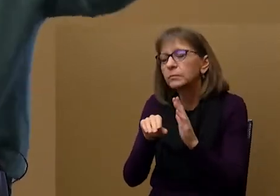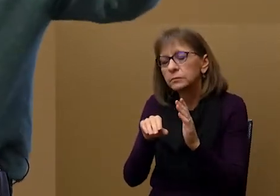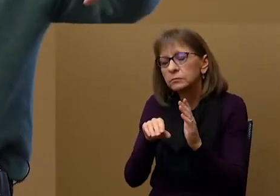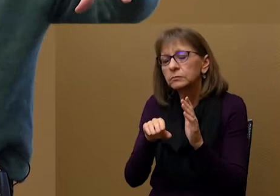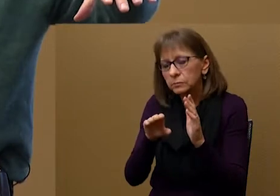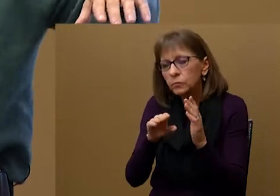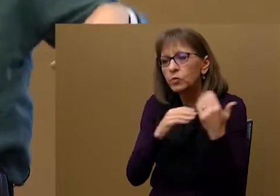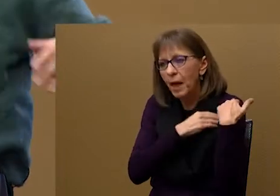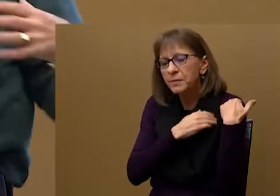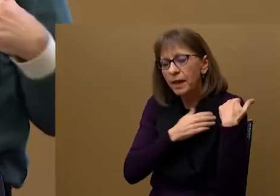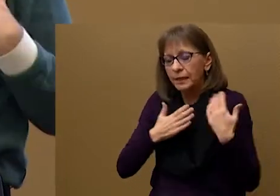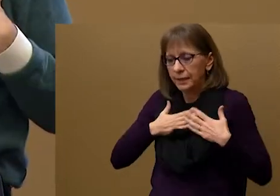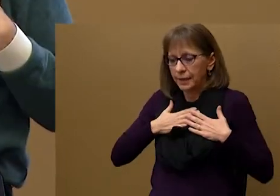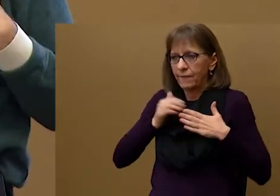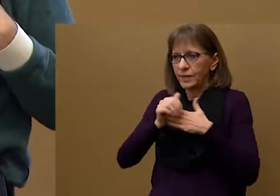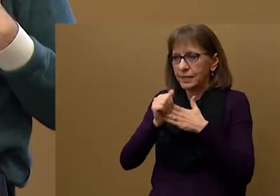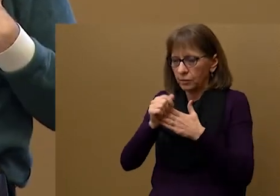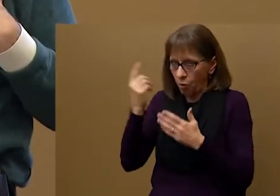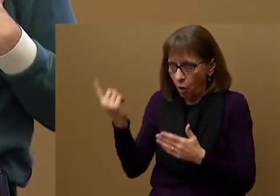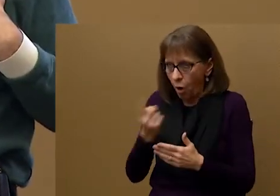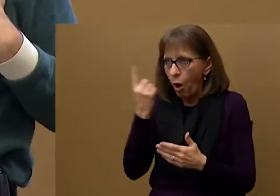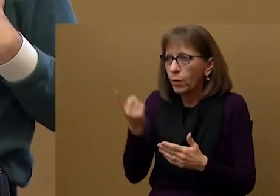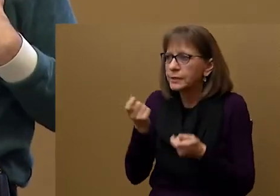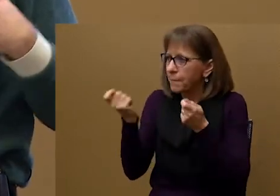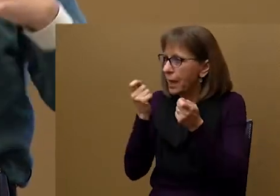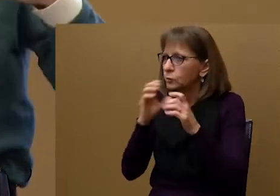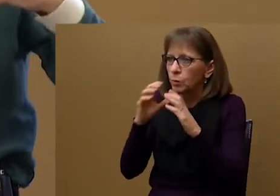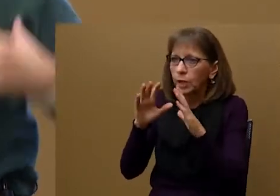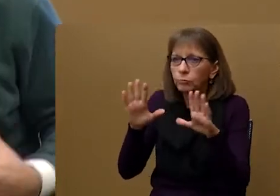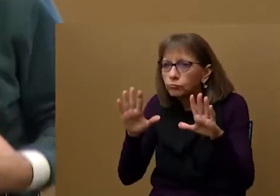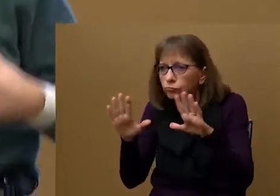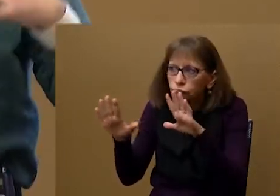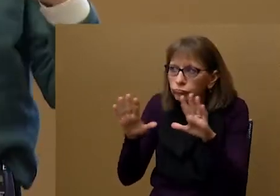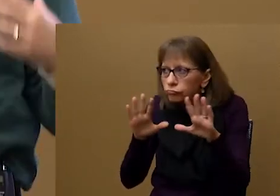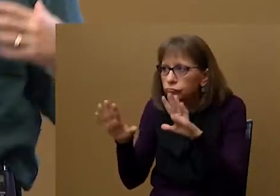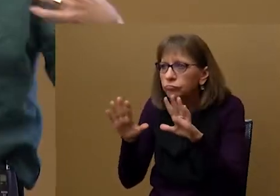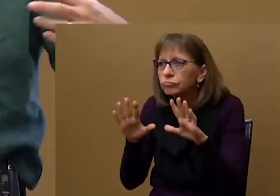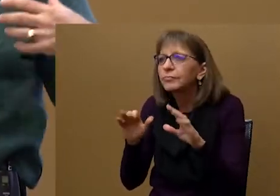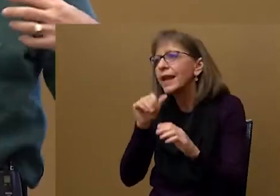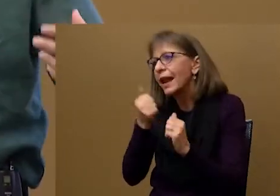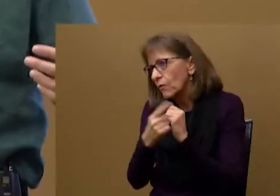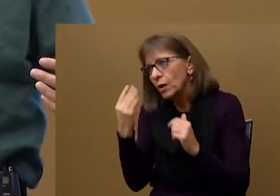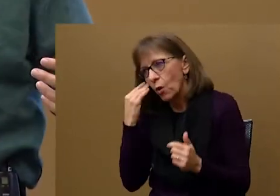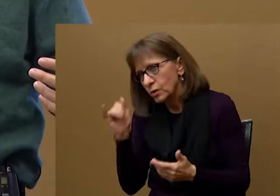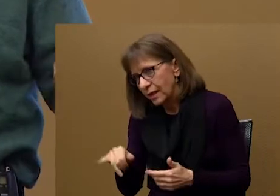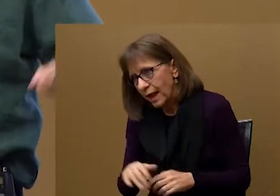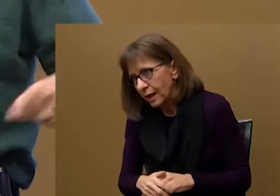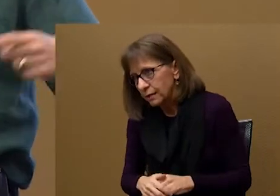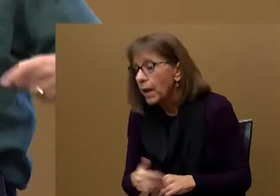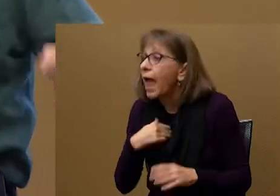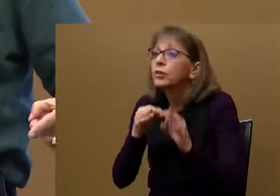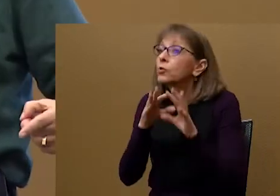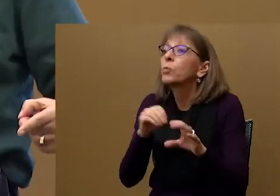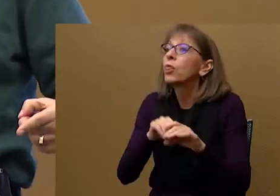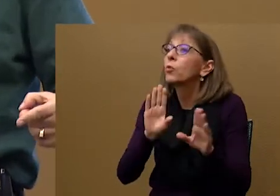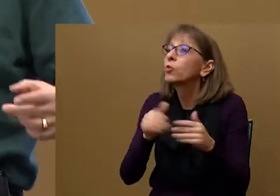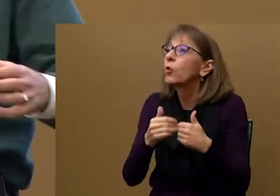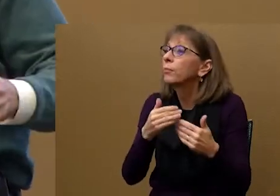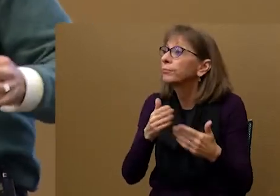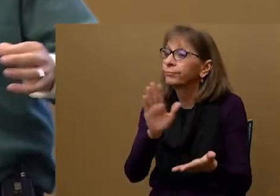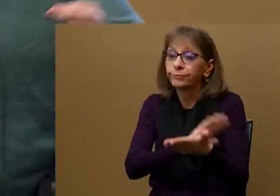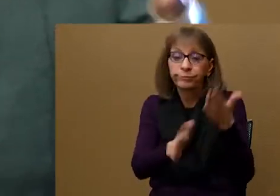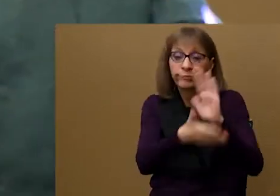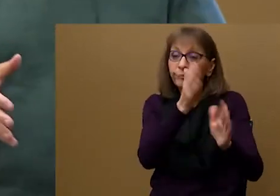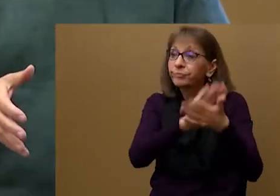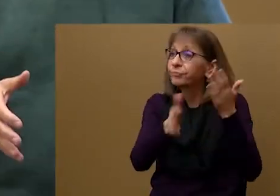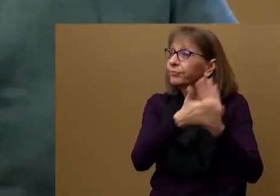if it's not being filmed, one of the jobs of the facilitator is always managing communication. Not everyone knows that, but just